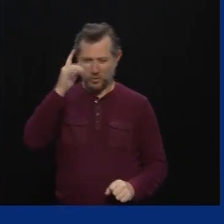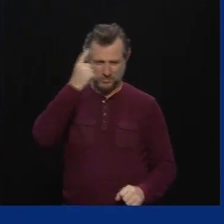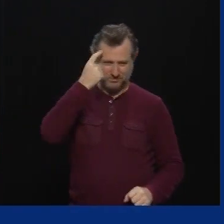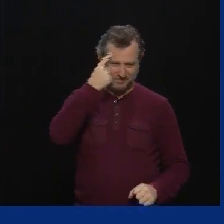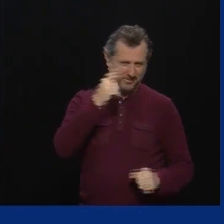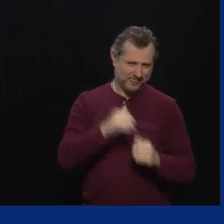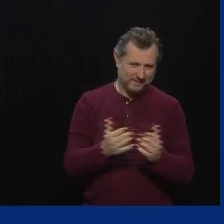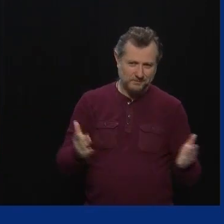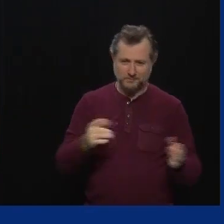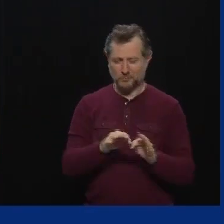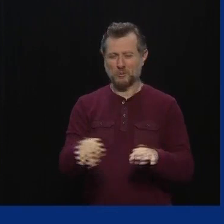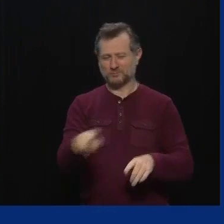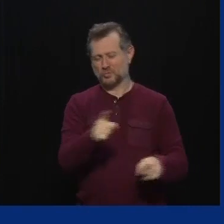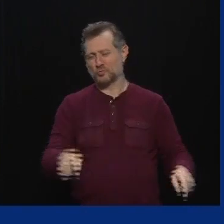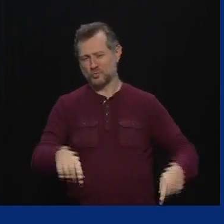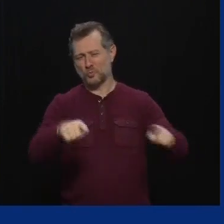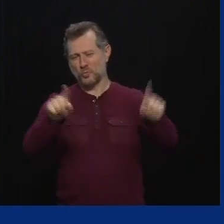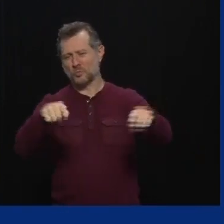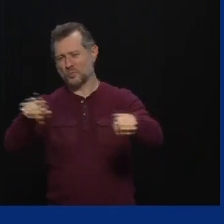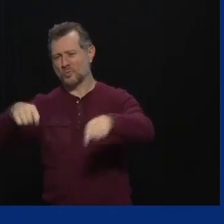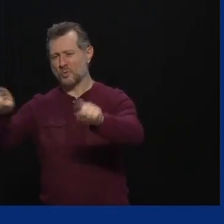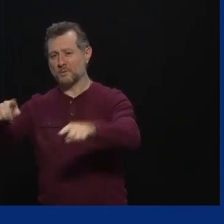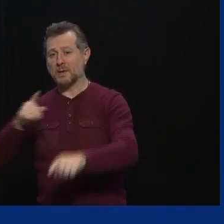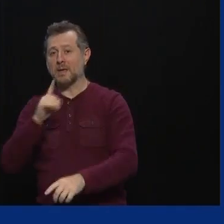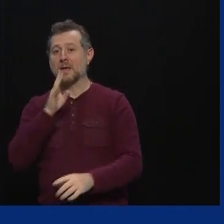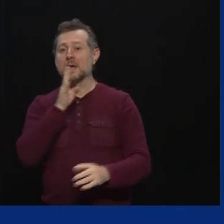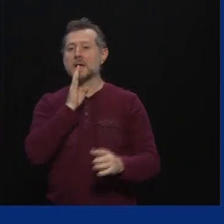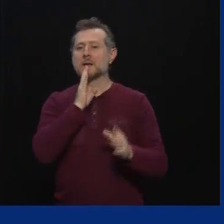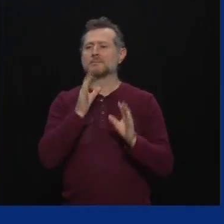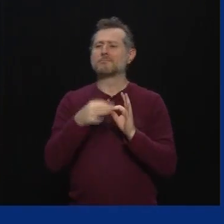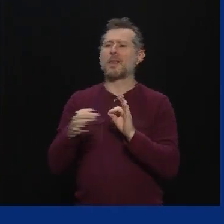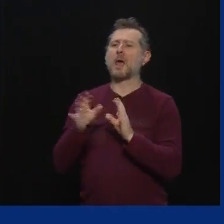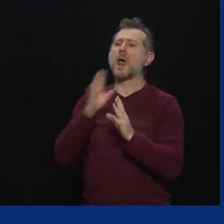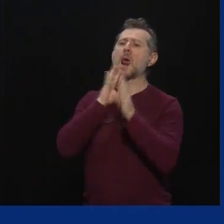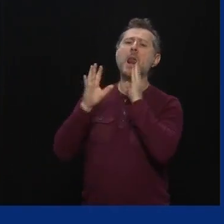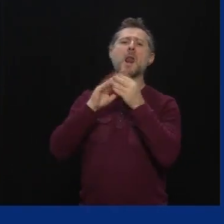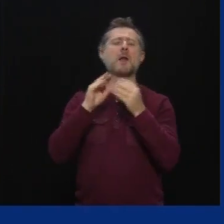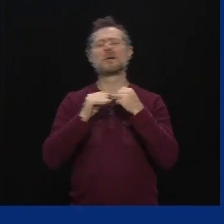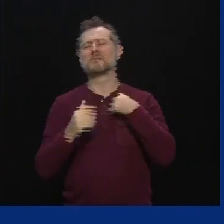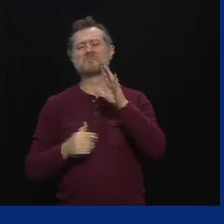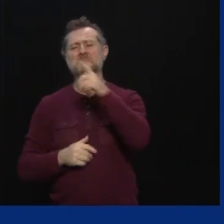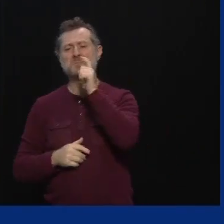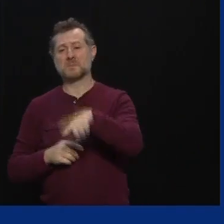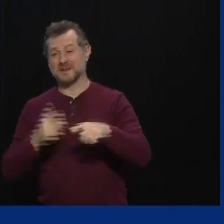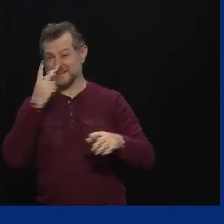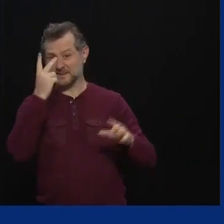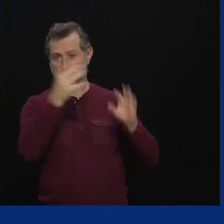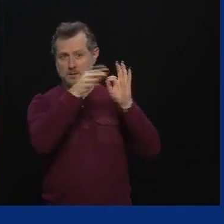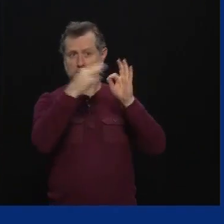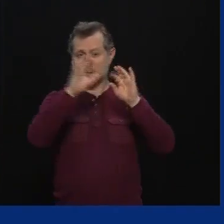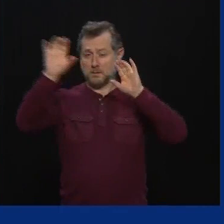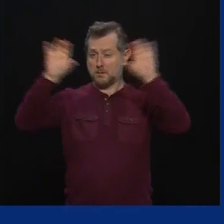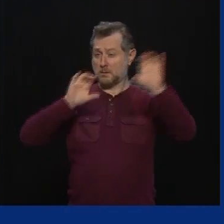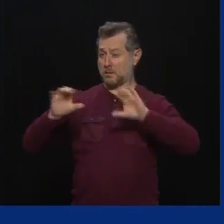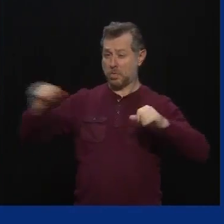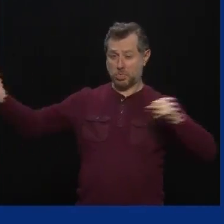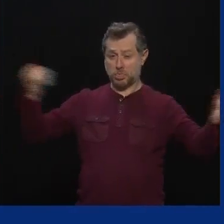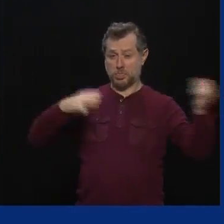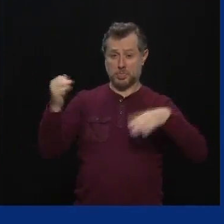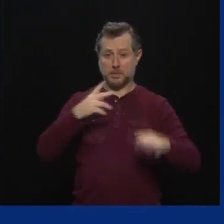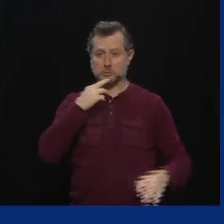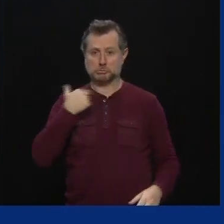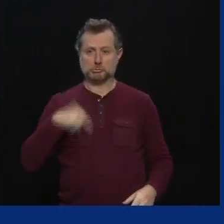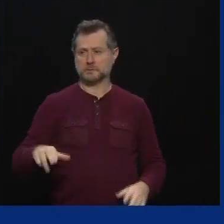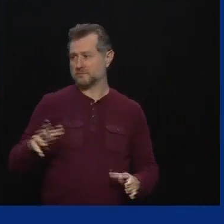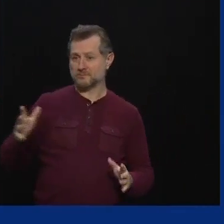I don't need to read all those to you, but that's a broad representation of many of the religious communities represented here in the state of New York. And I want to